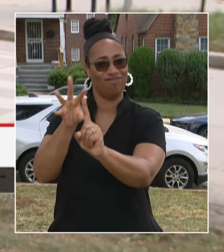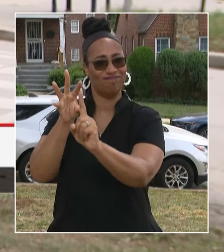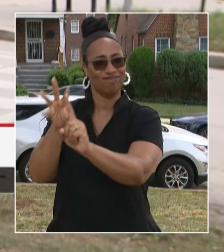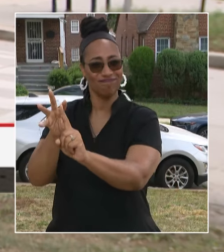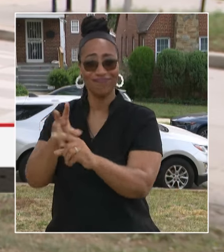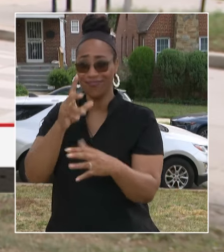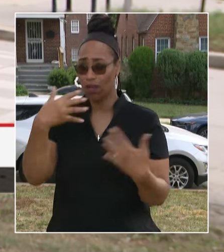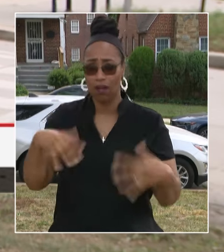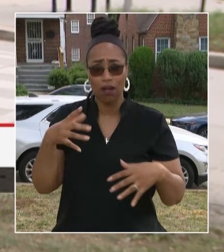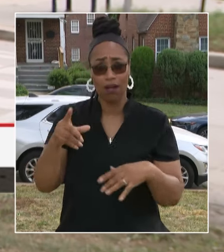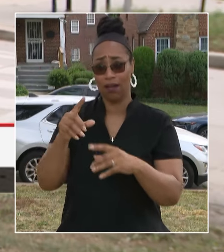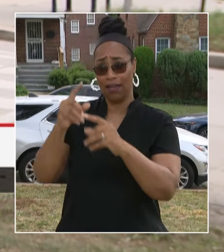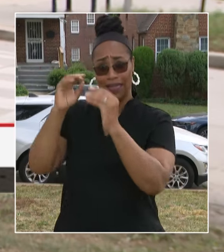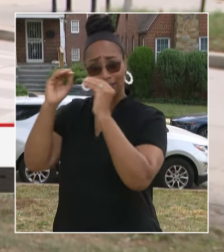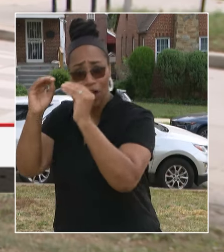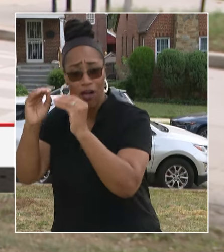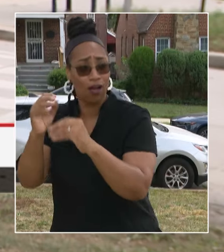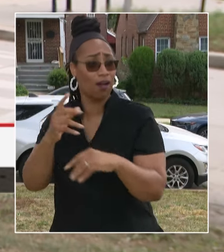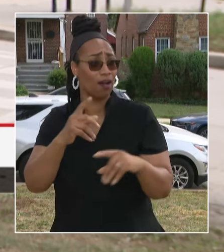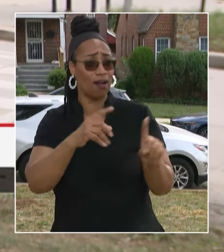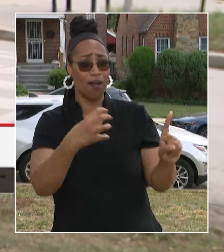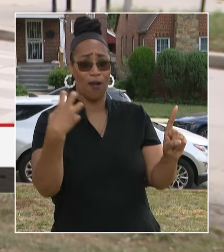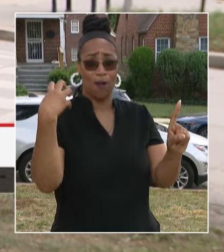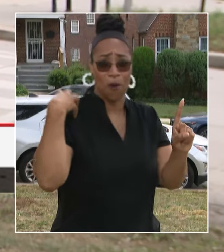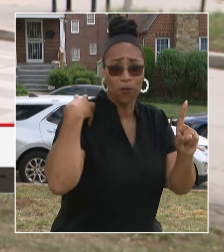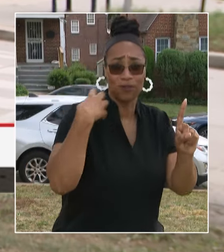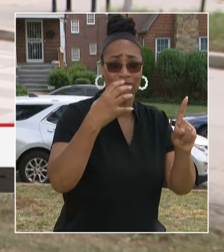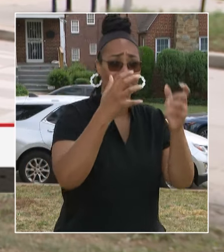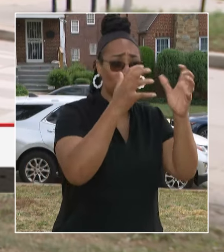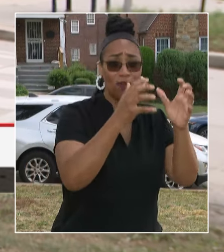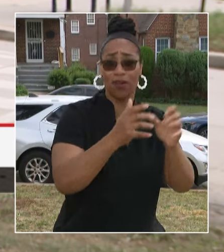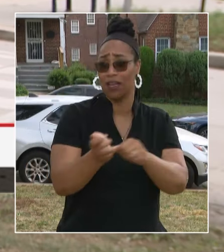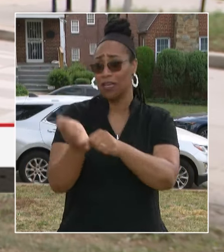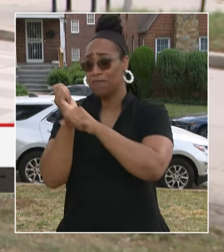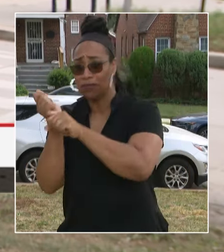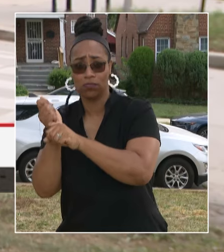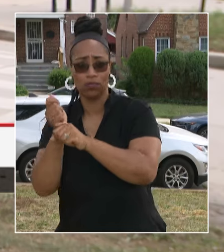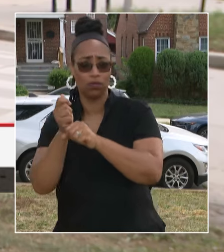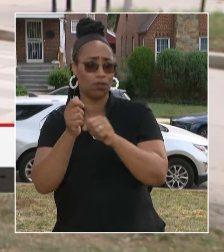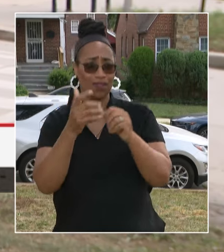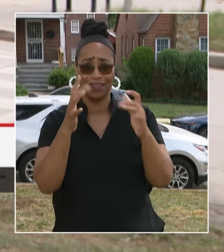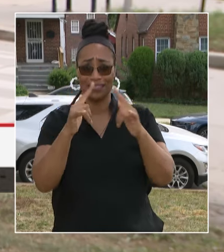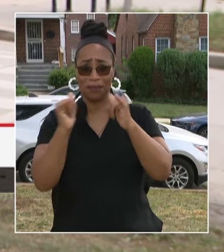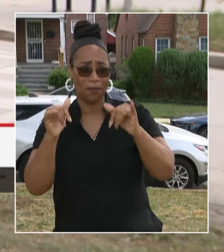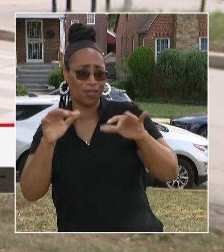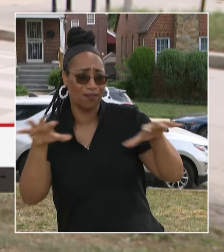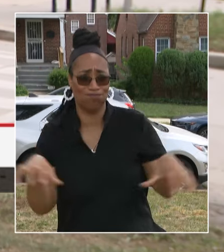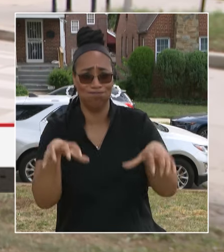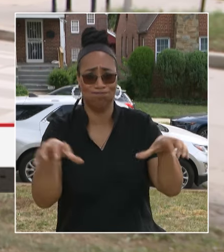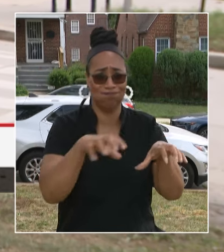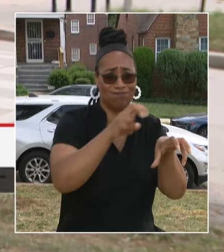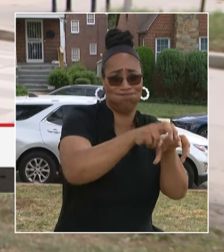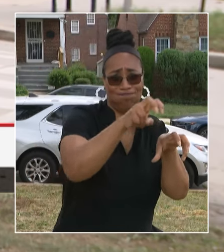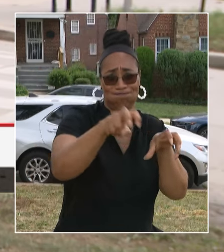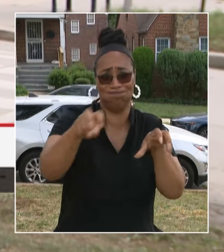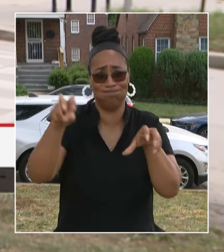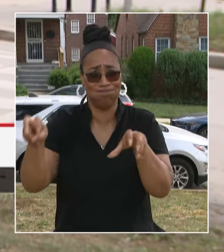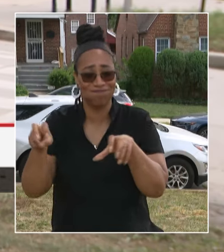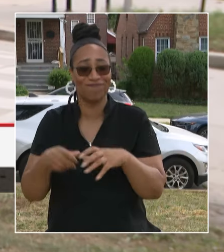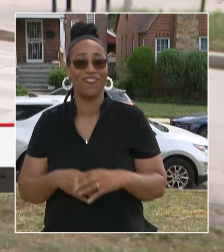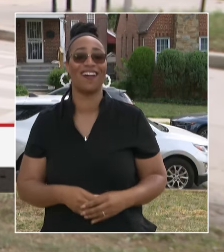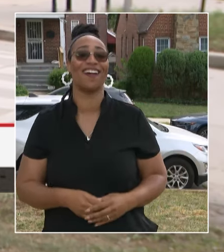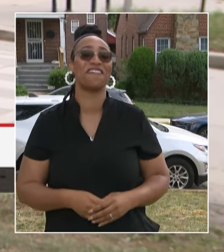teams. After the Home Rule Act was signed in 1973, Spaulding left his position at the National Security